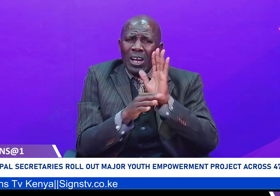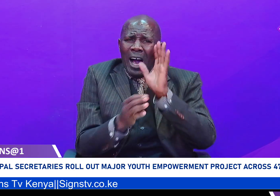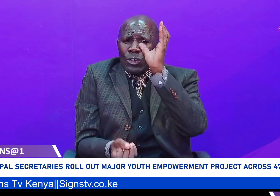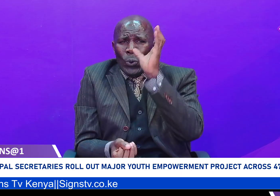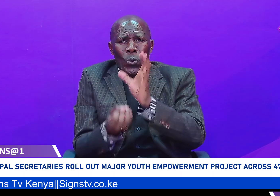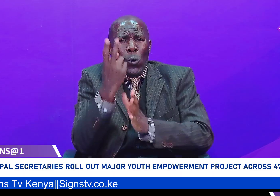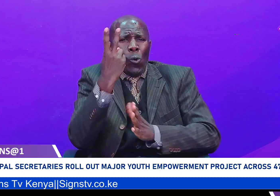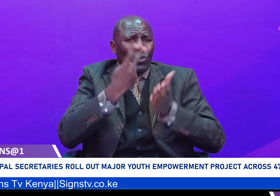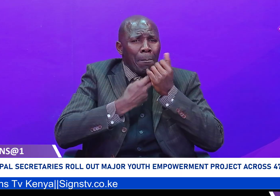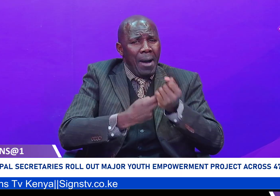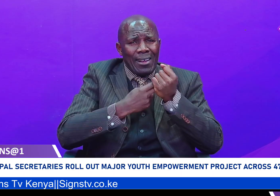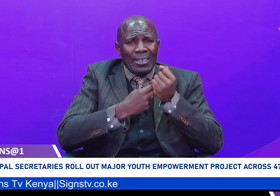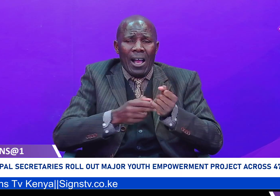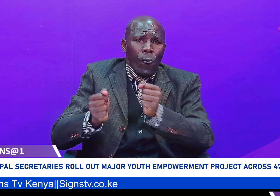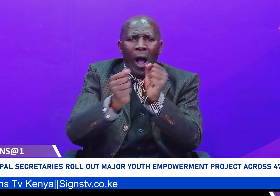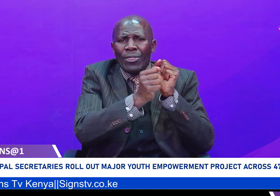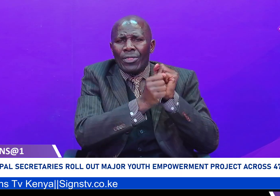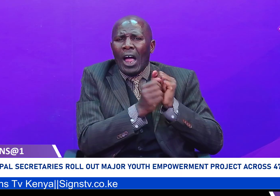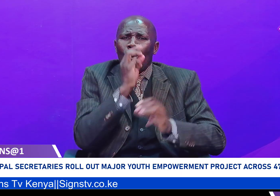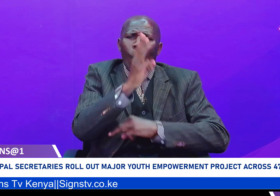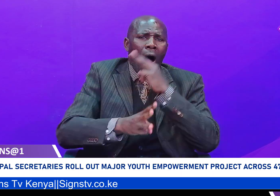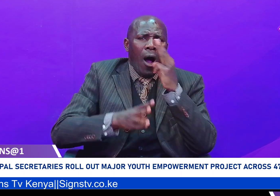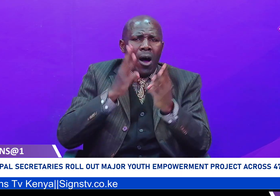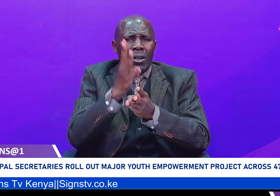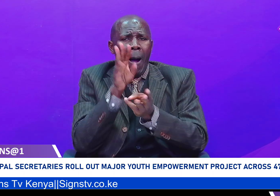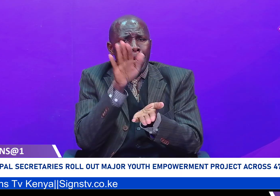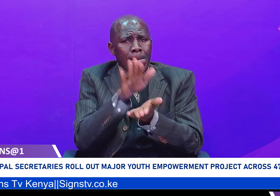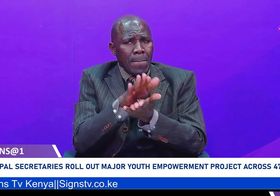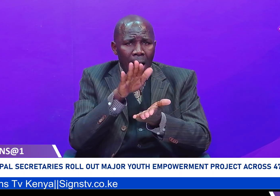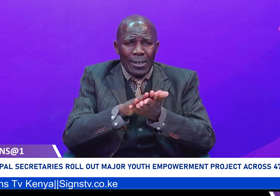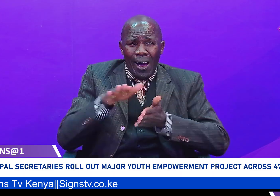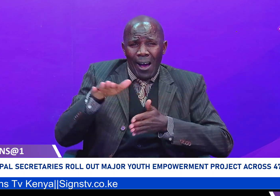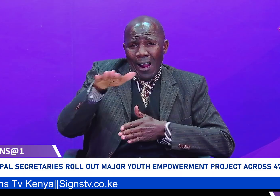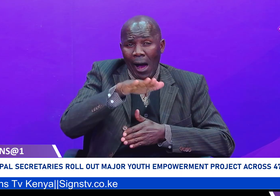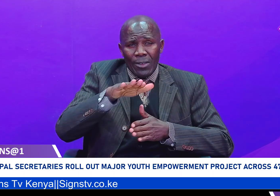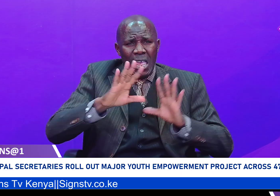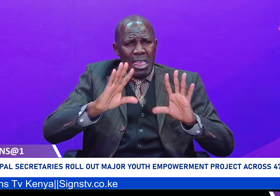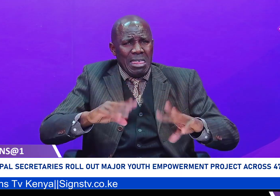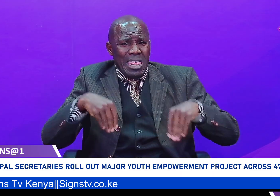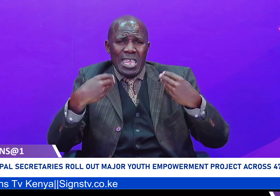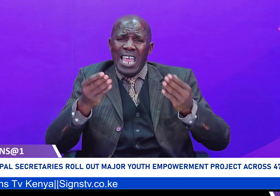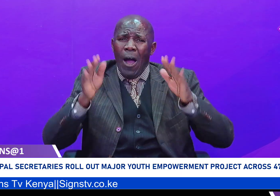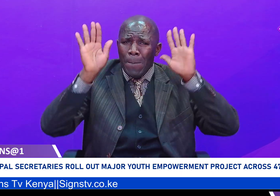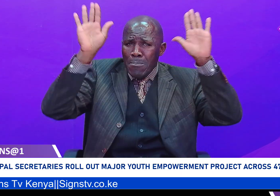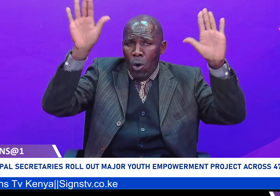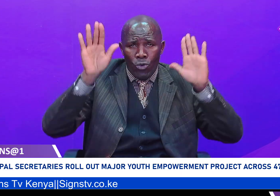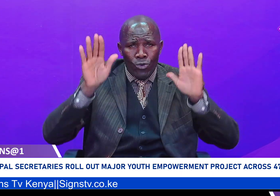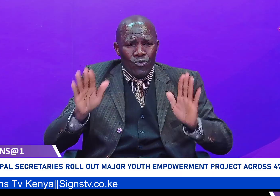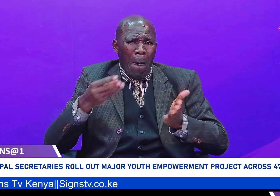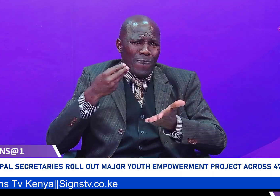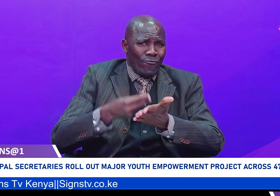The NYOTA program, launched in partnership with the World Bank, is set to